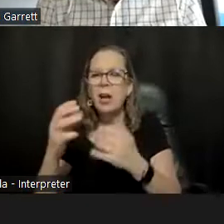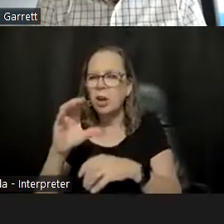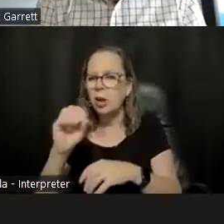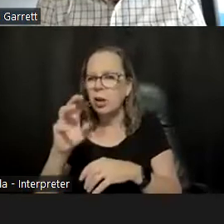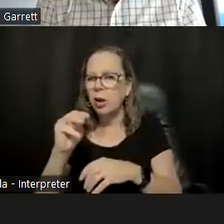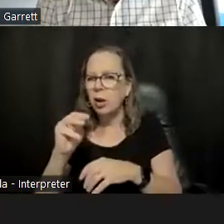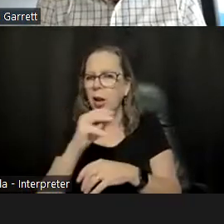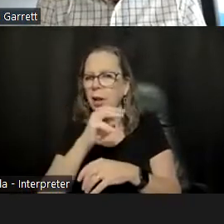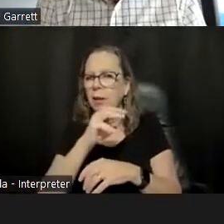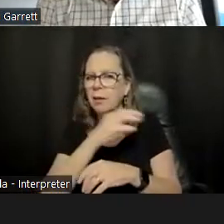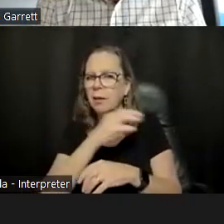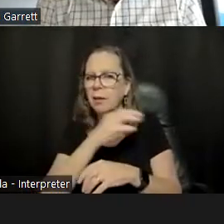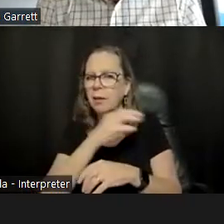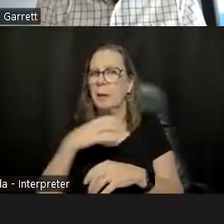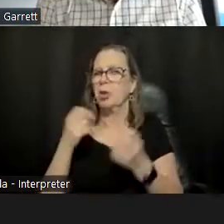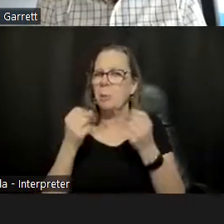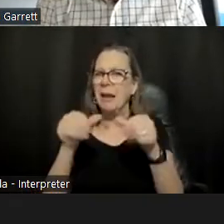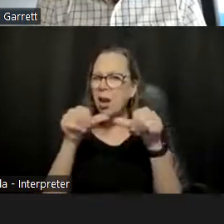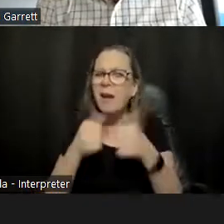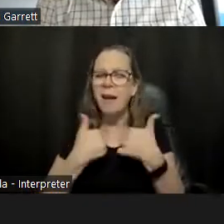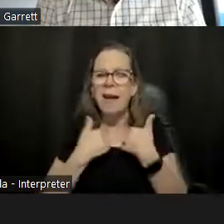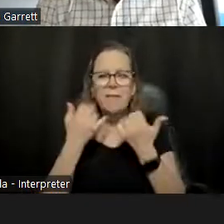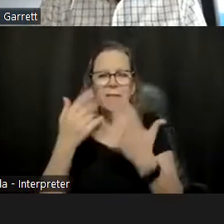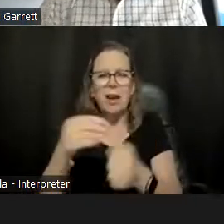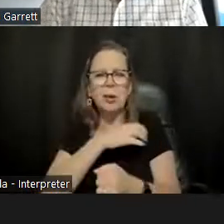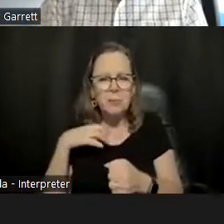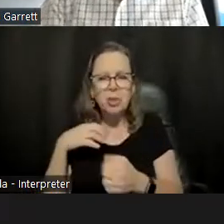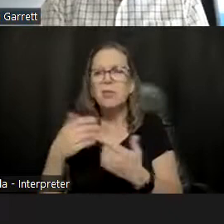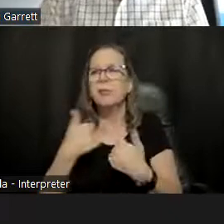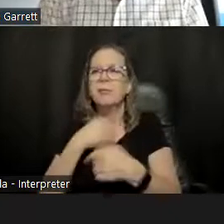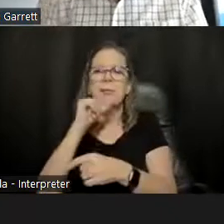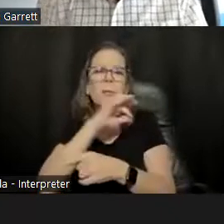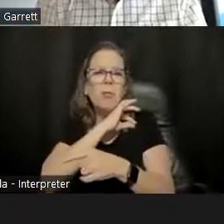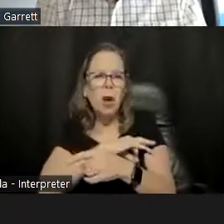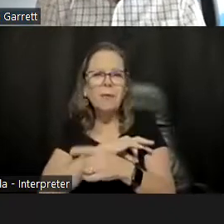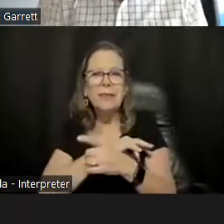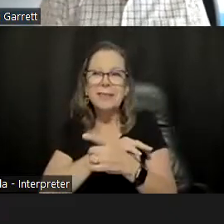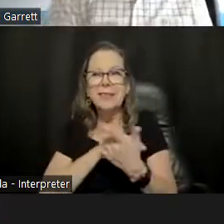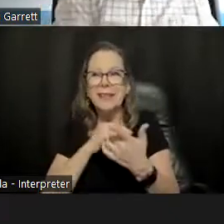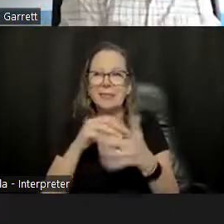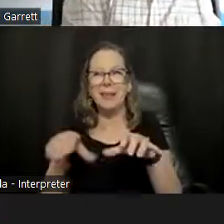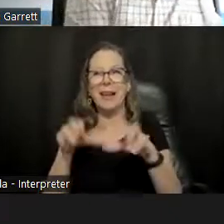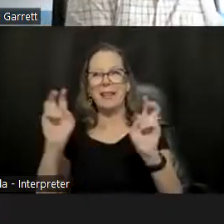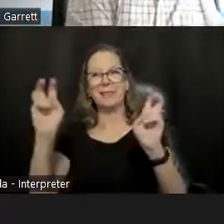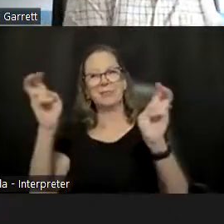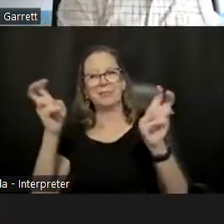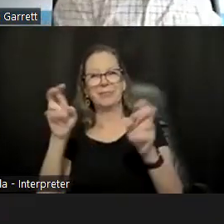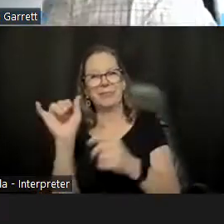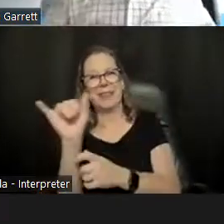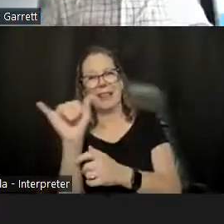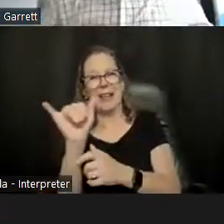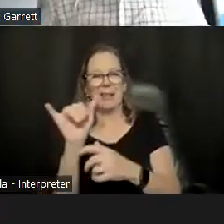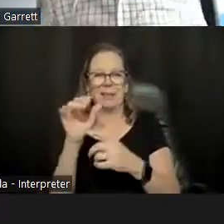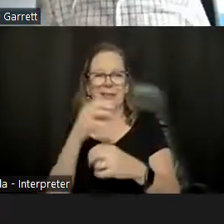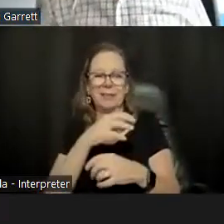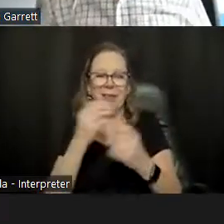Fire Commission. A lot of areas have fire commissions and have nonprofits that are act like fire commissions, where they can